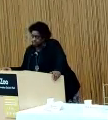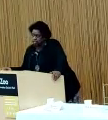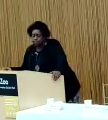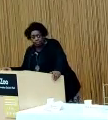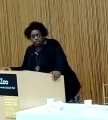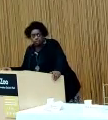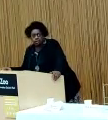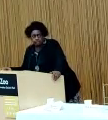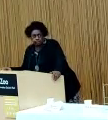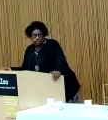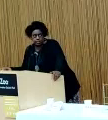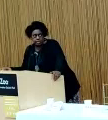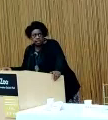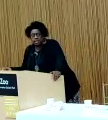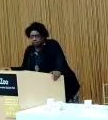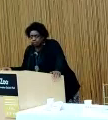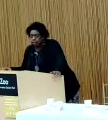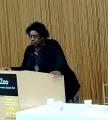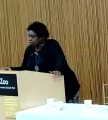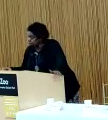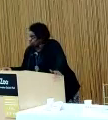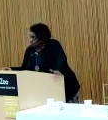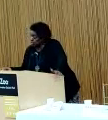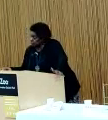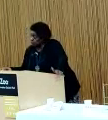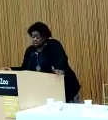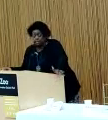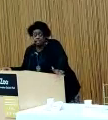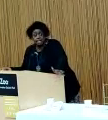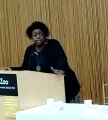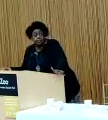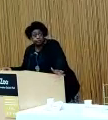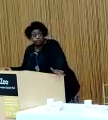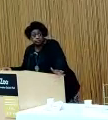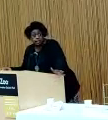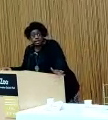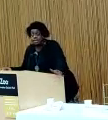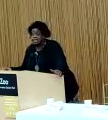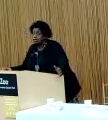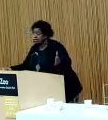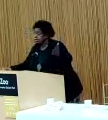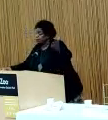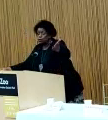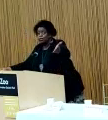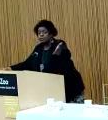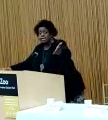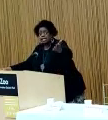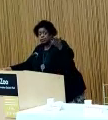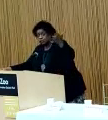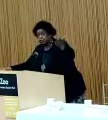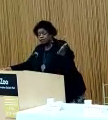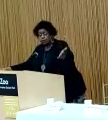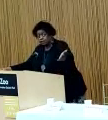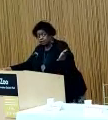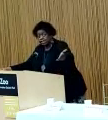clients explain it to your customers let them know that you are a fair housing agent and here this form is